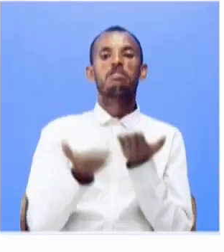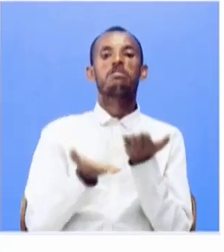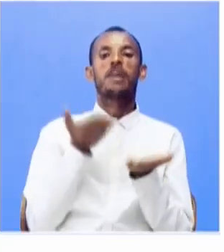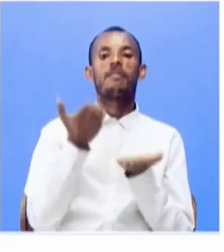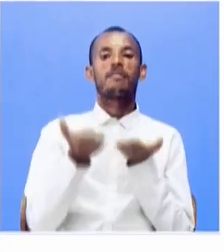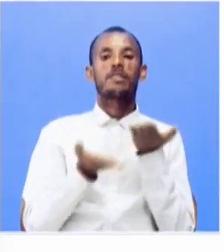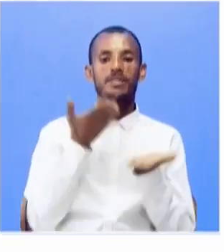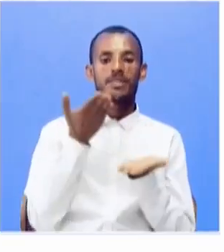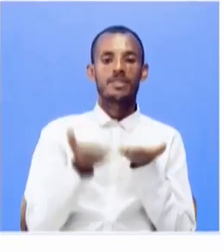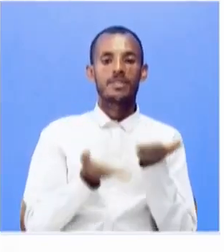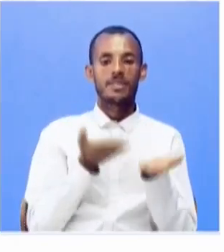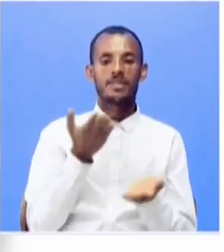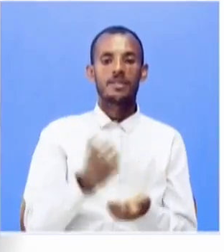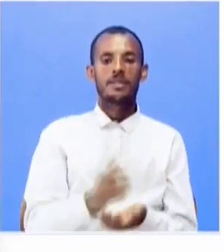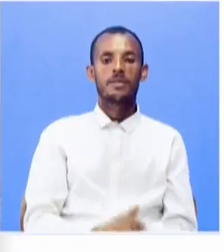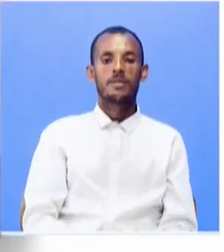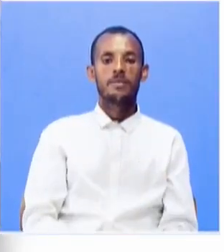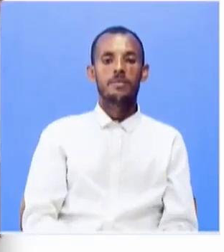services,